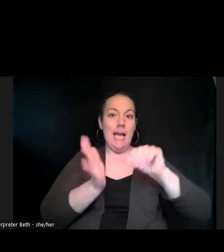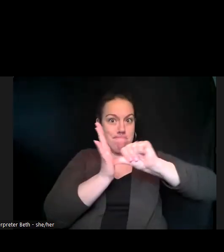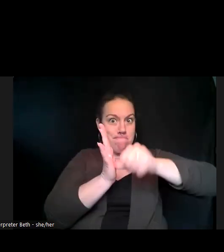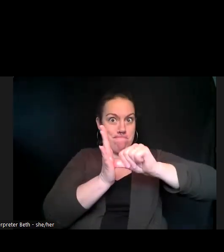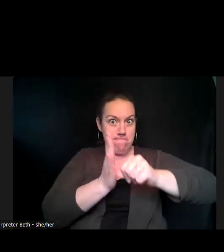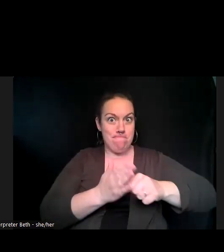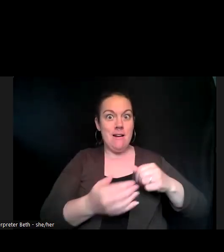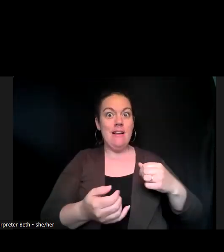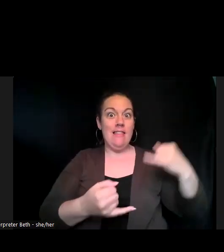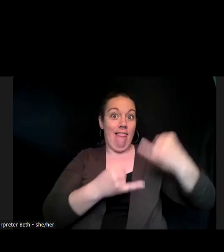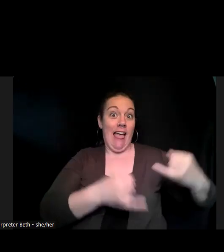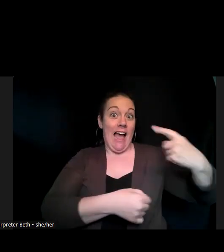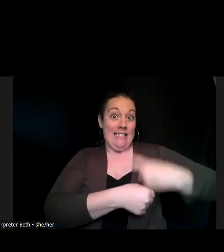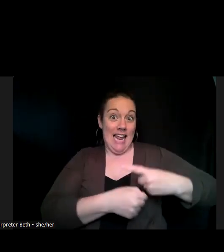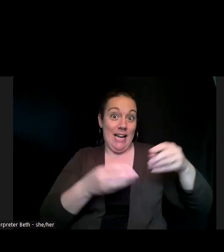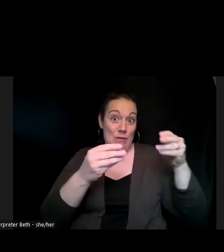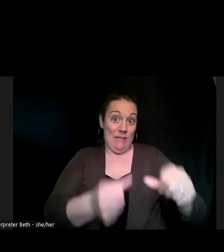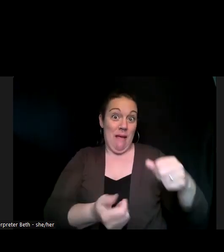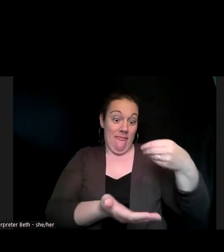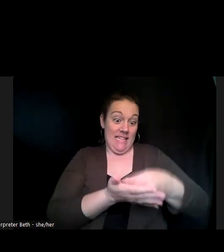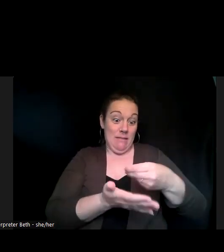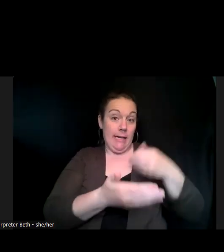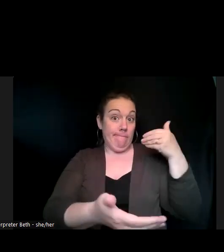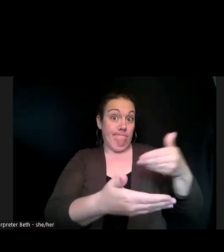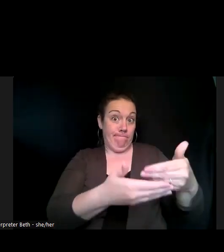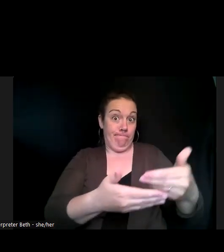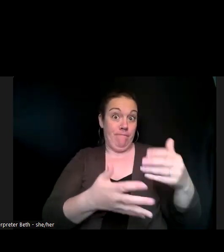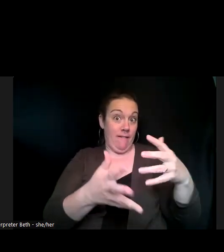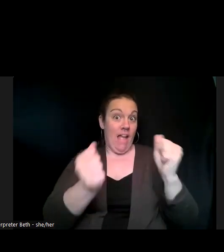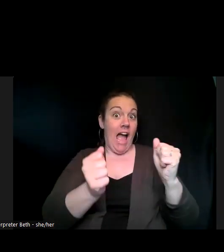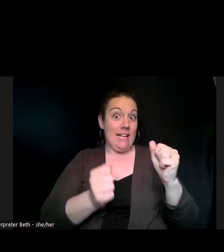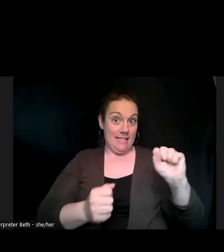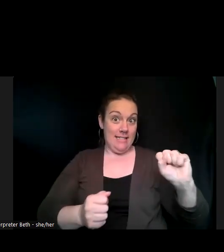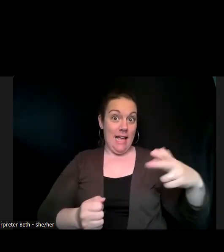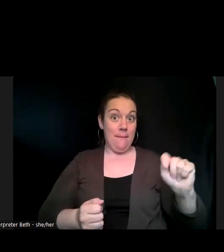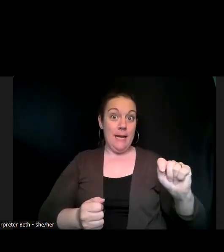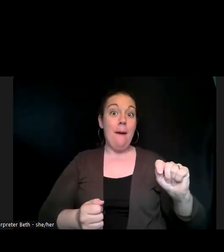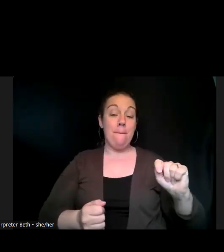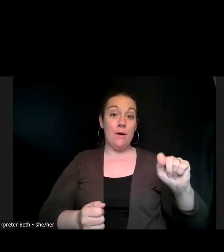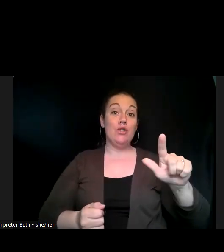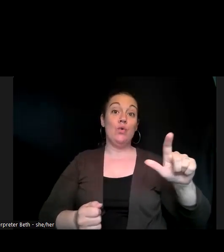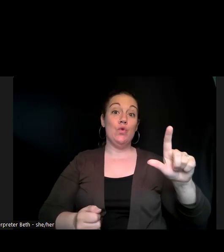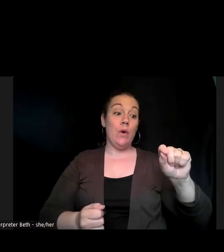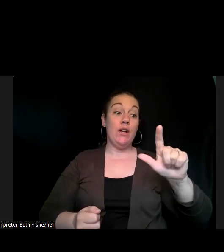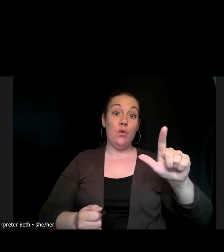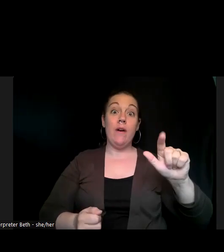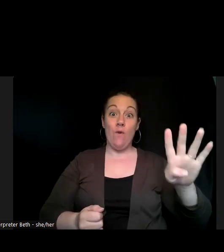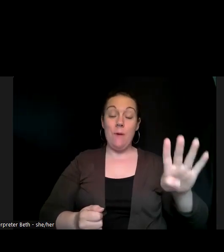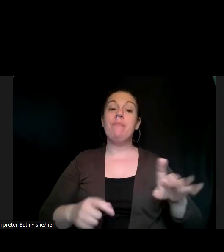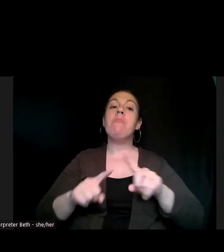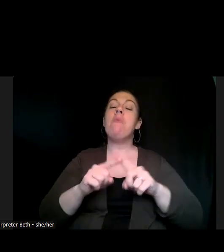quick. And so we need to be thinking about not just sort of how we're spending the money in the short term, but how this is